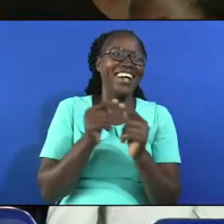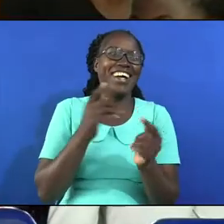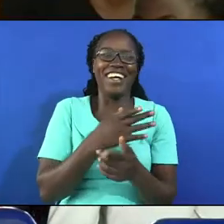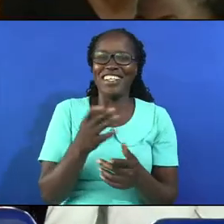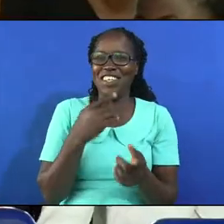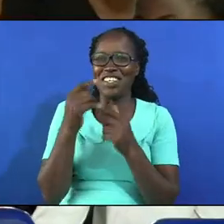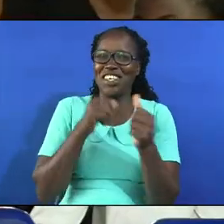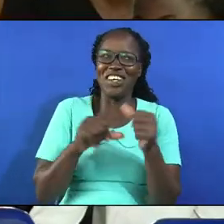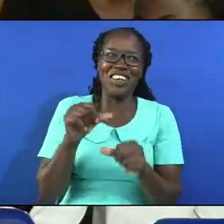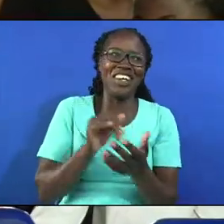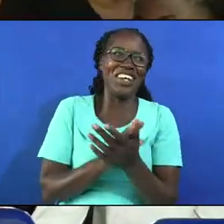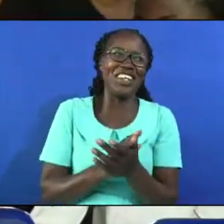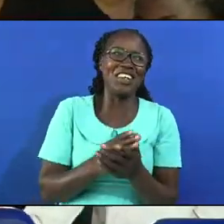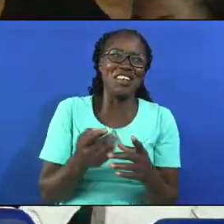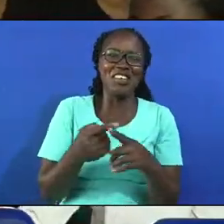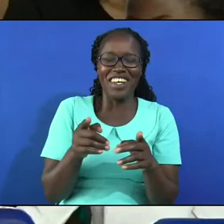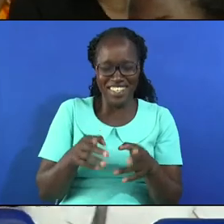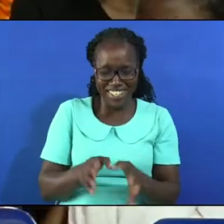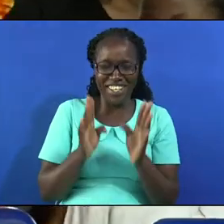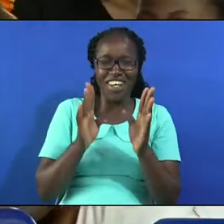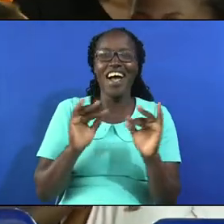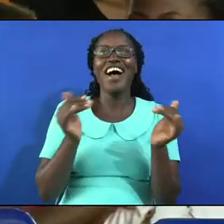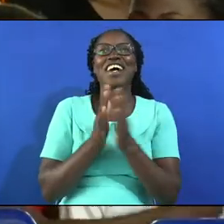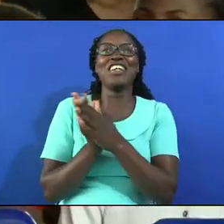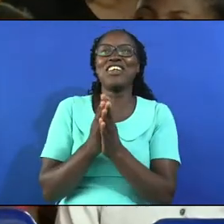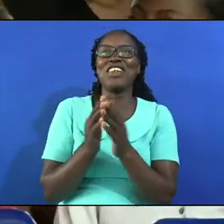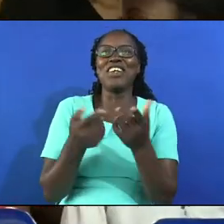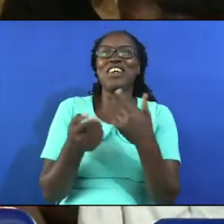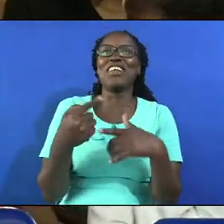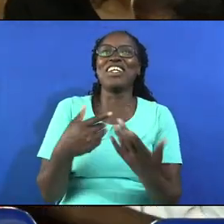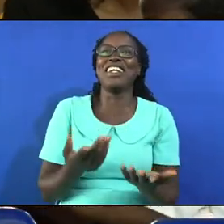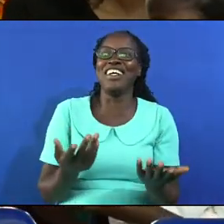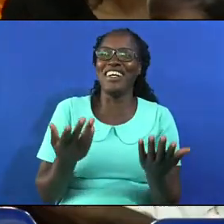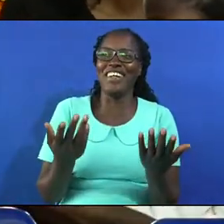it. But along the way, a new story will come.